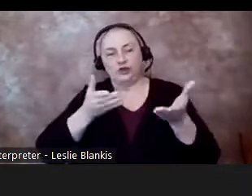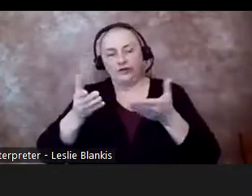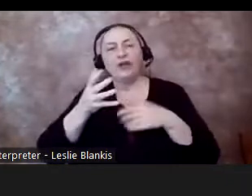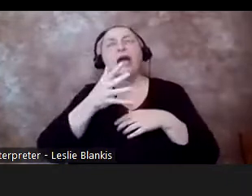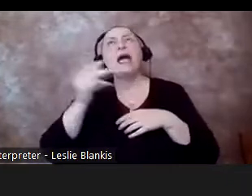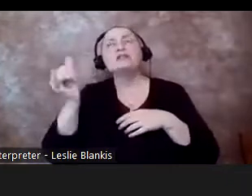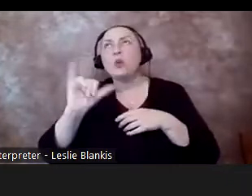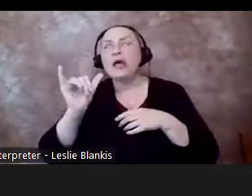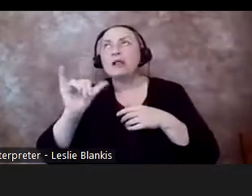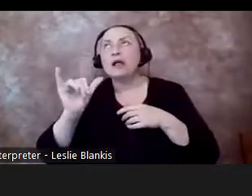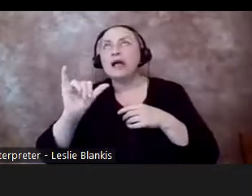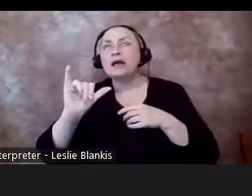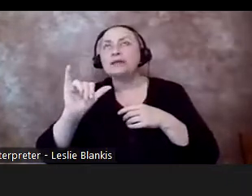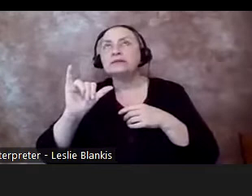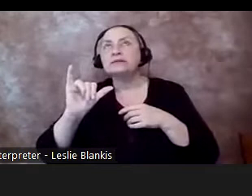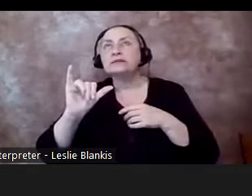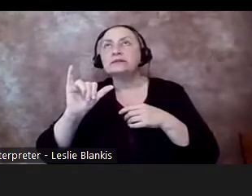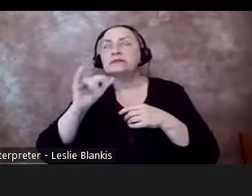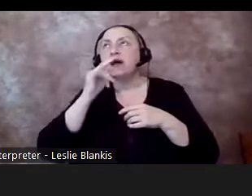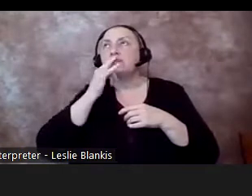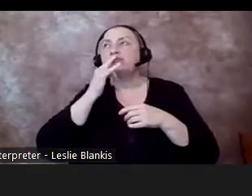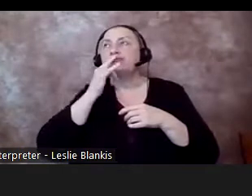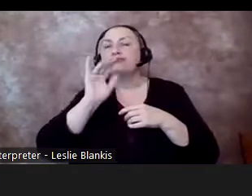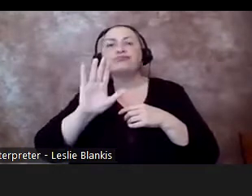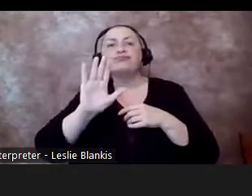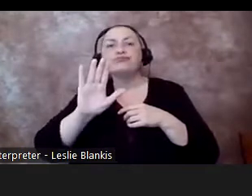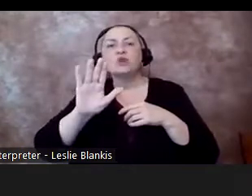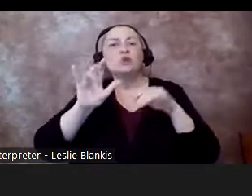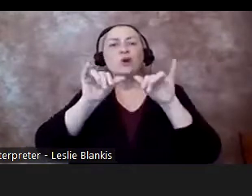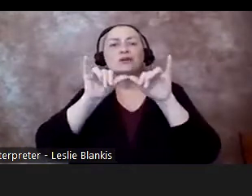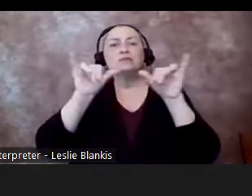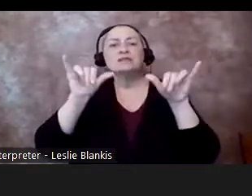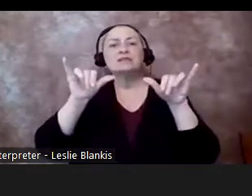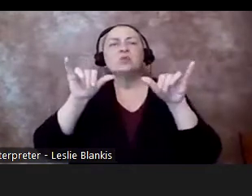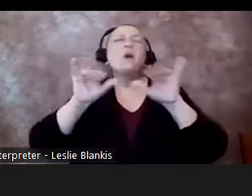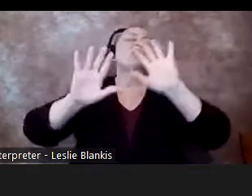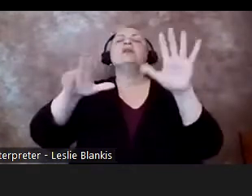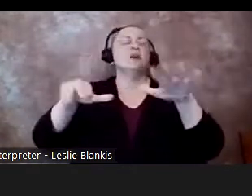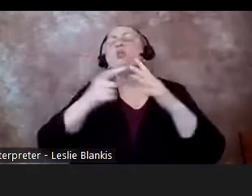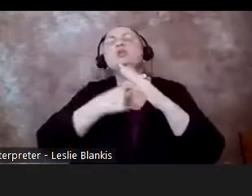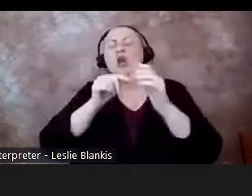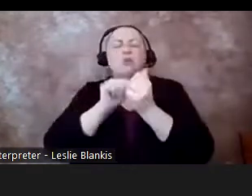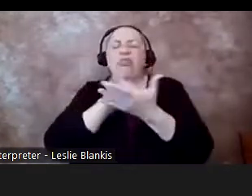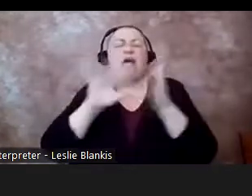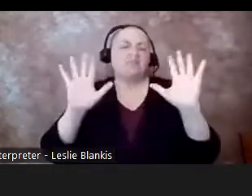as in your system. Well, we'll start right there, because for